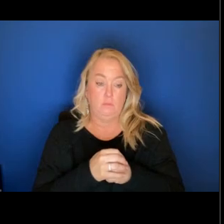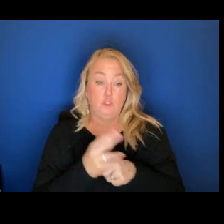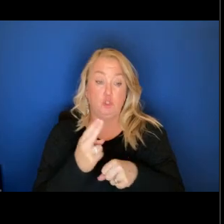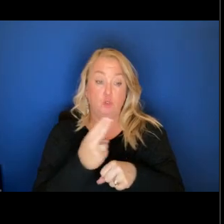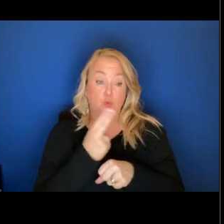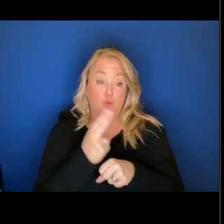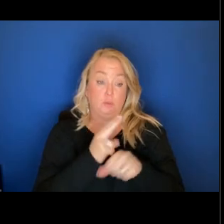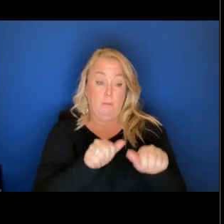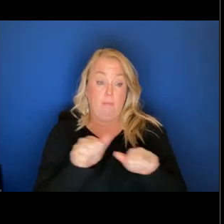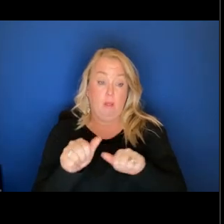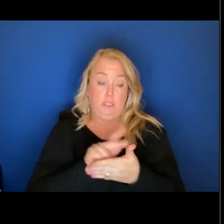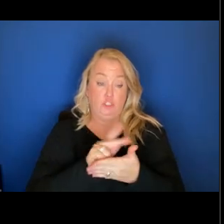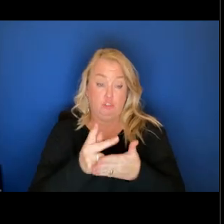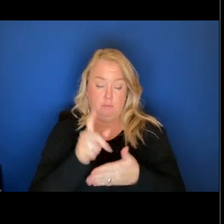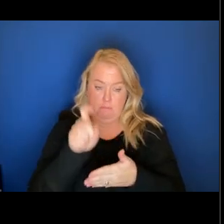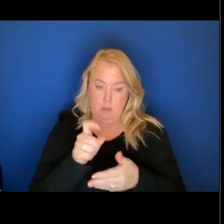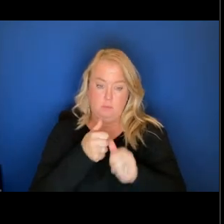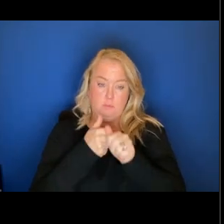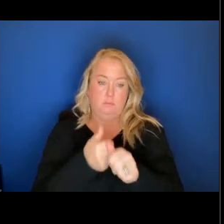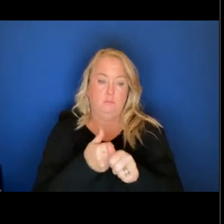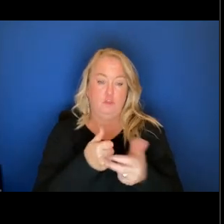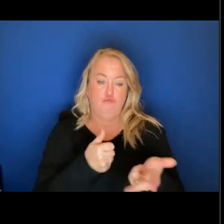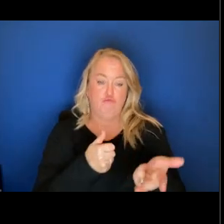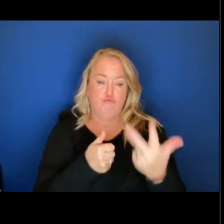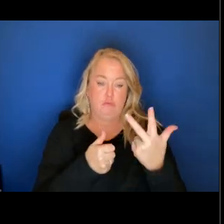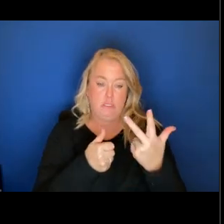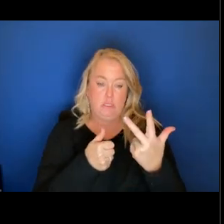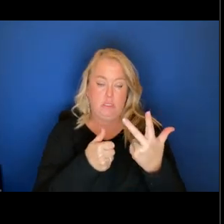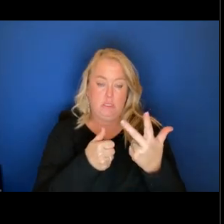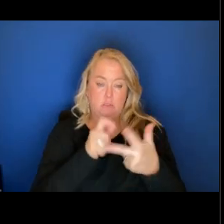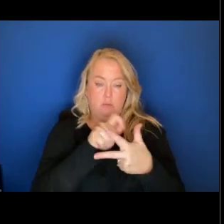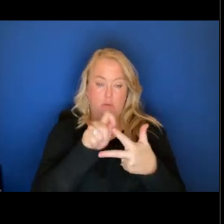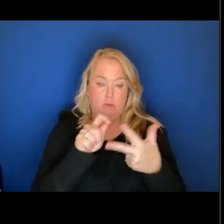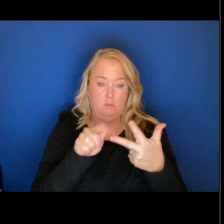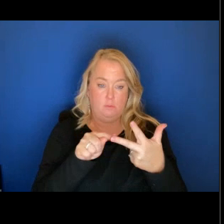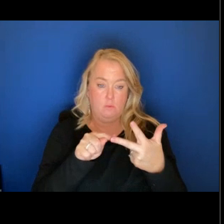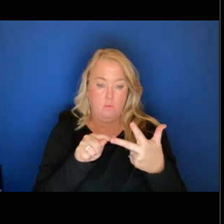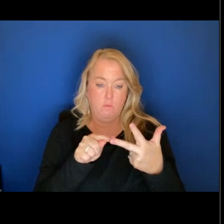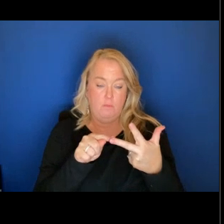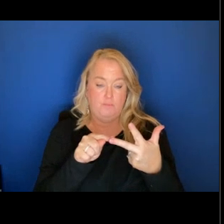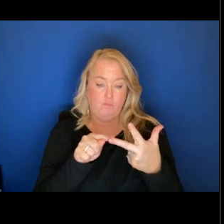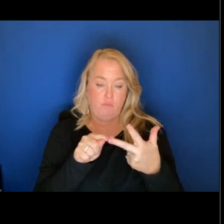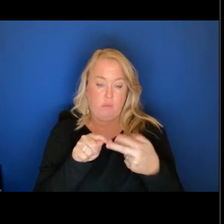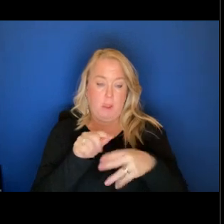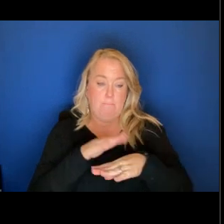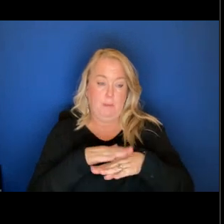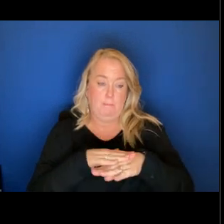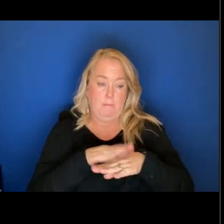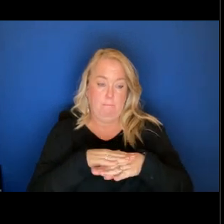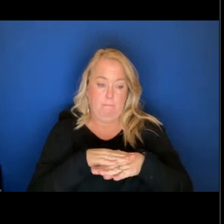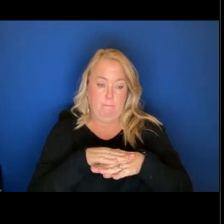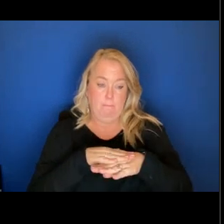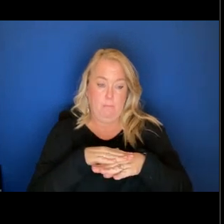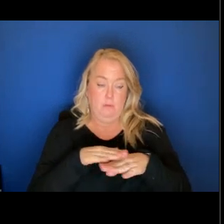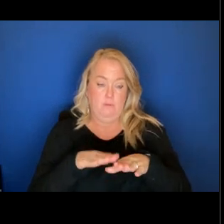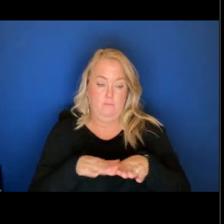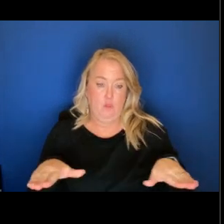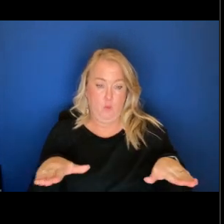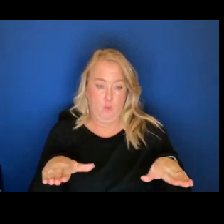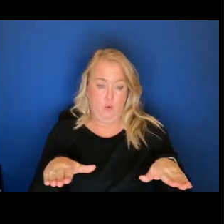Usable kitchens must comply with 3 guideline specifications: minimum clear floor